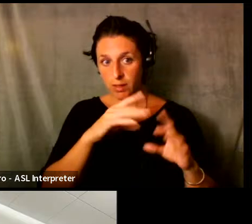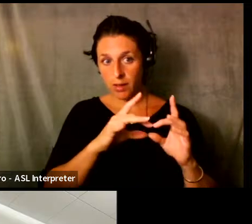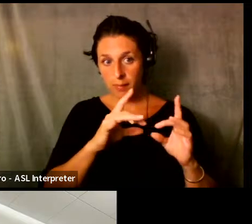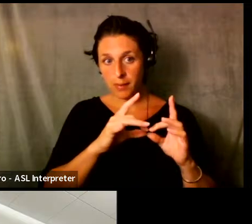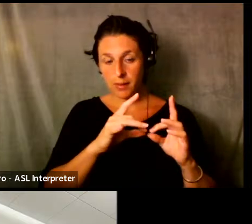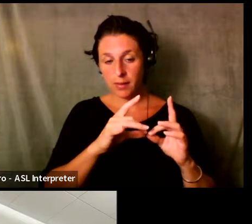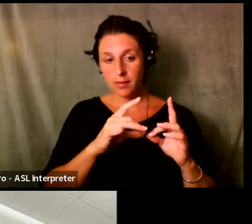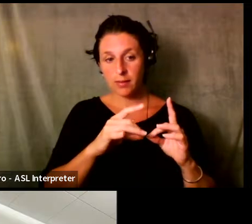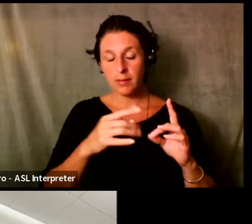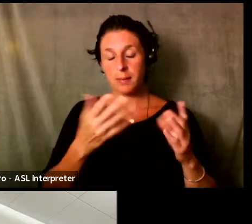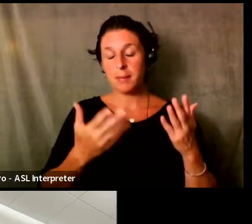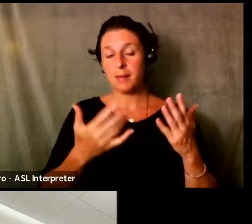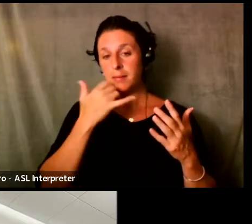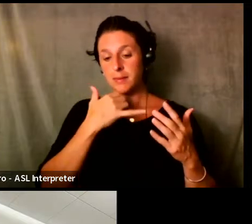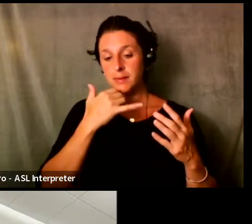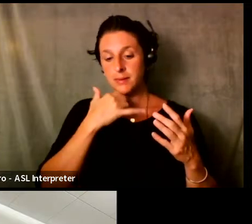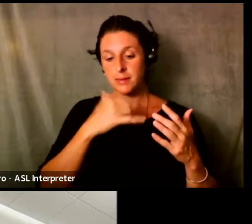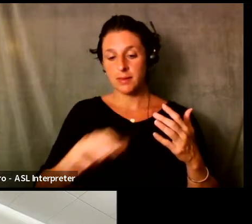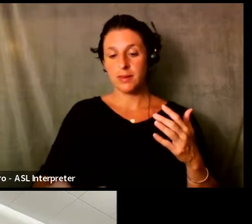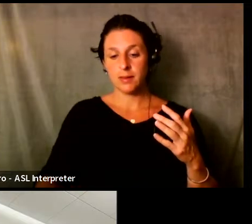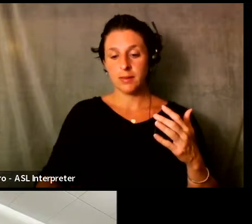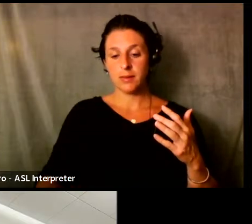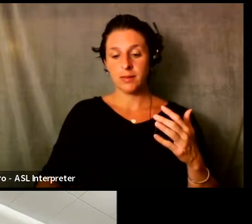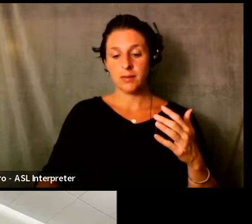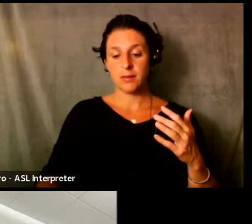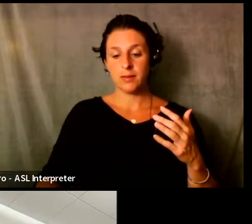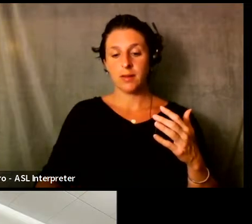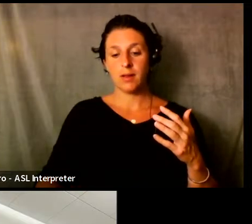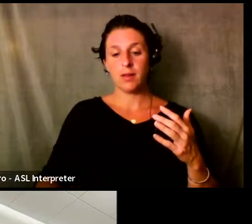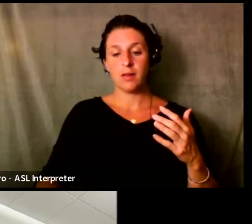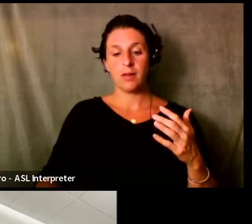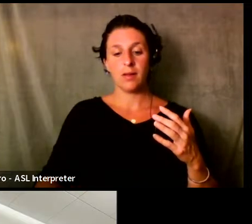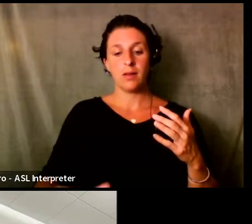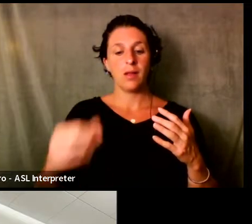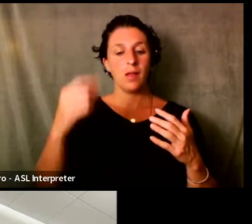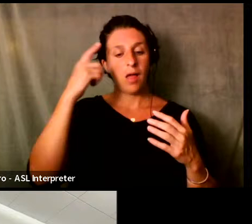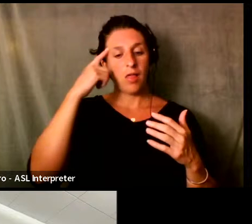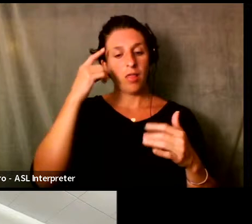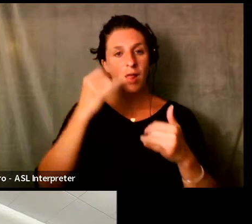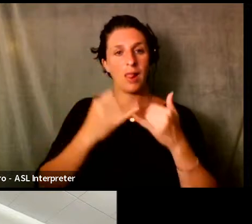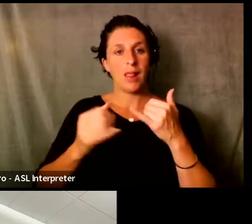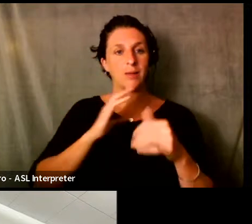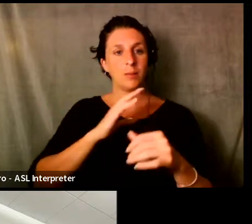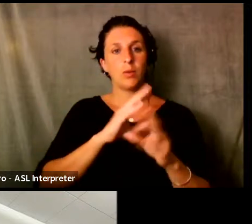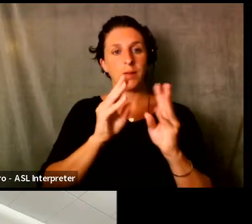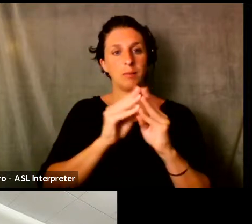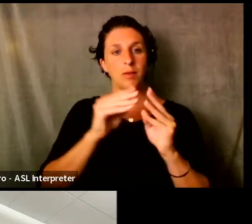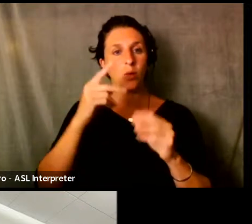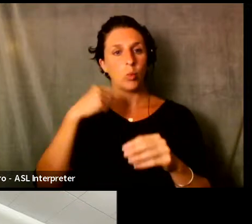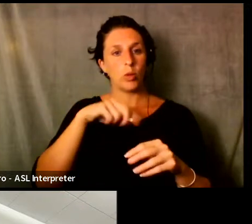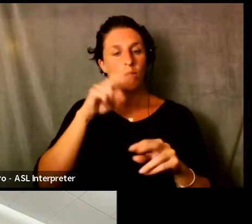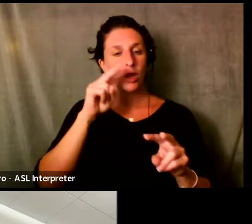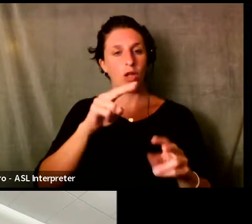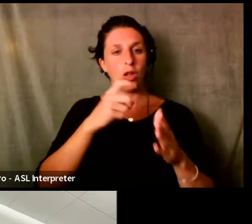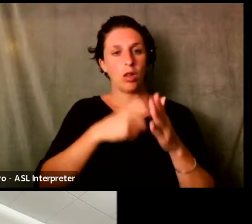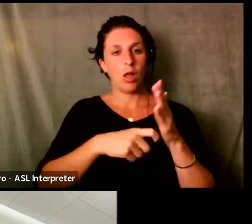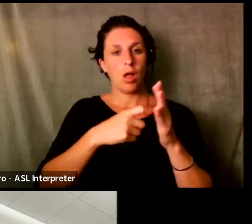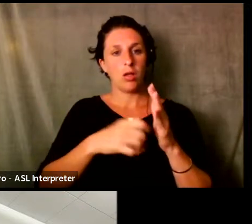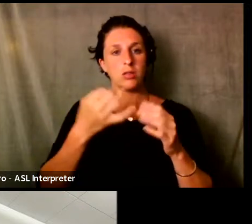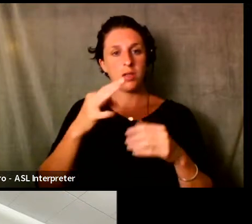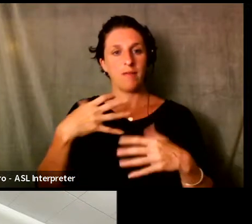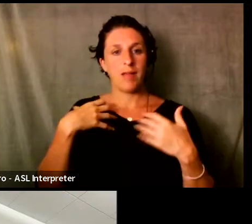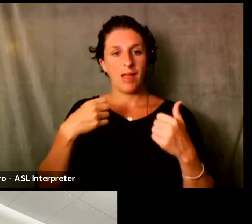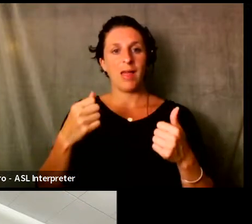And I could be mistaken. I thought at our last board meeting, we looked at the cost of healthcare